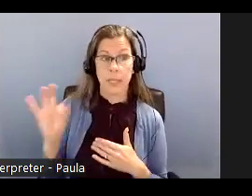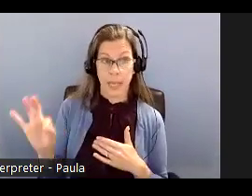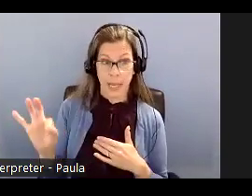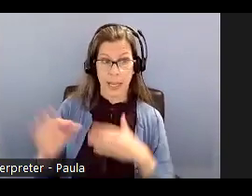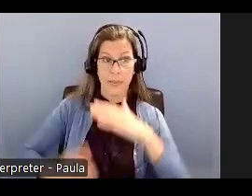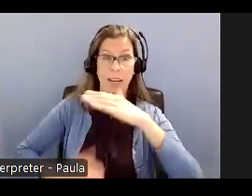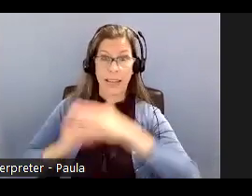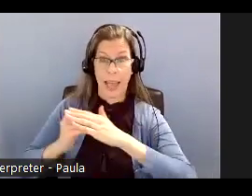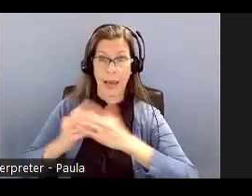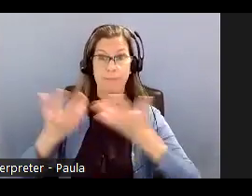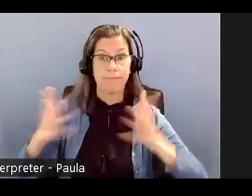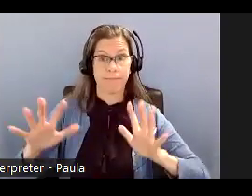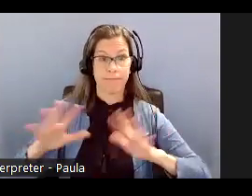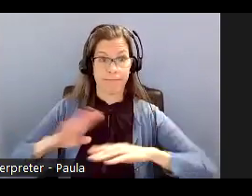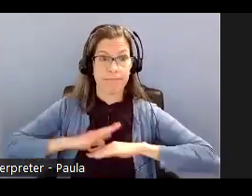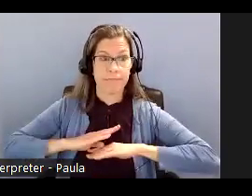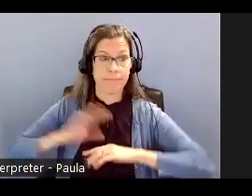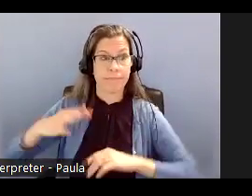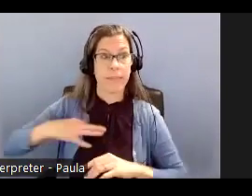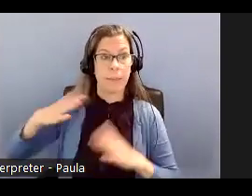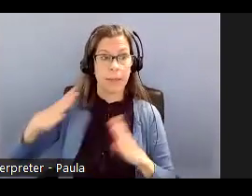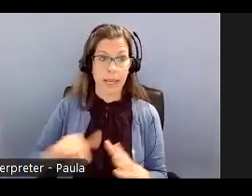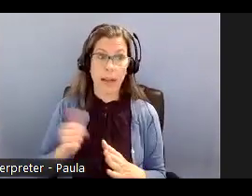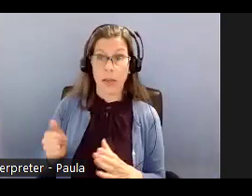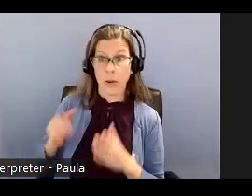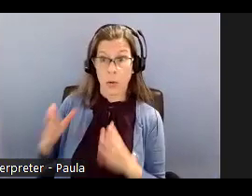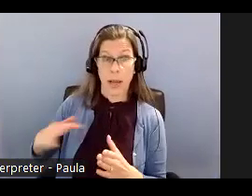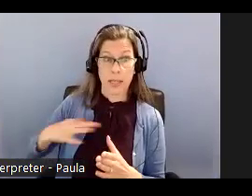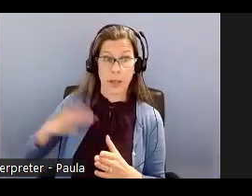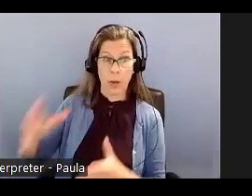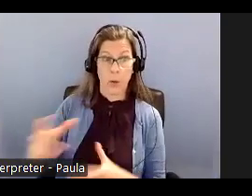cap has been met, an applicant who is otherwise eligible will